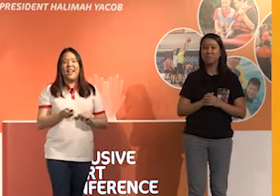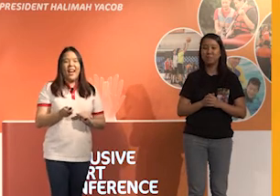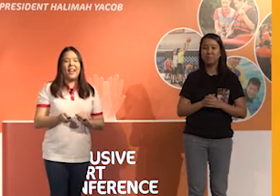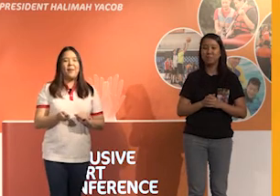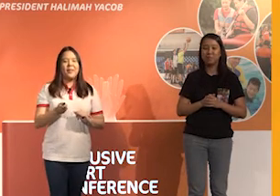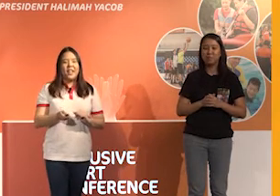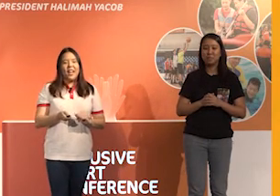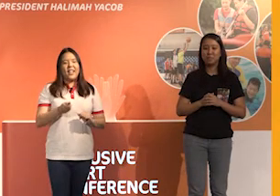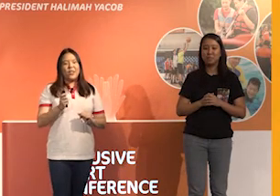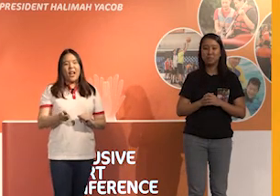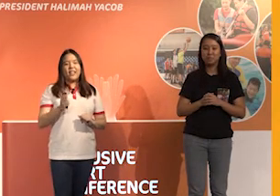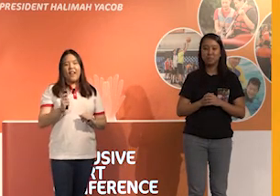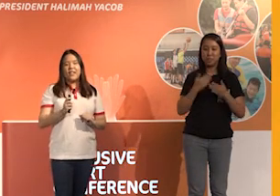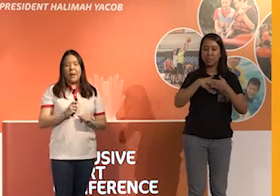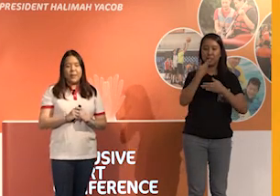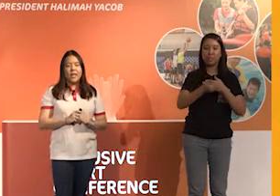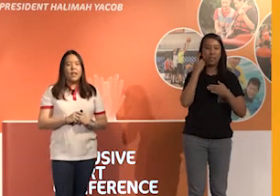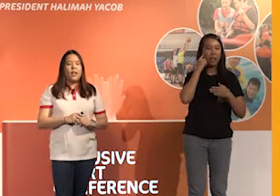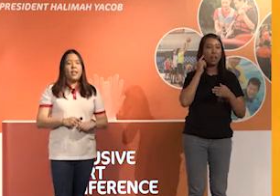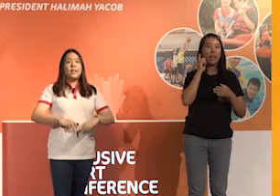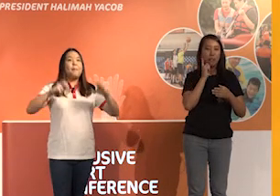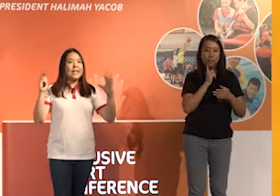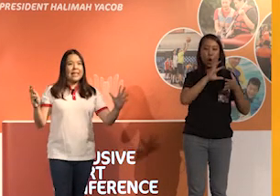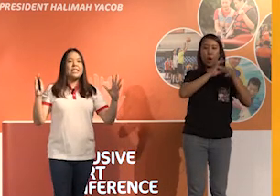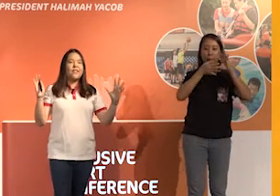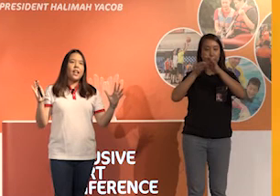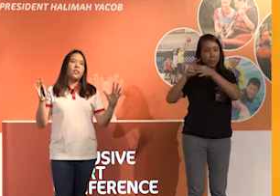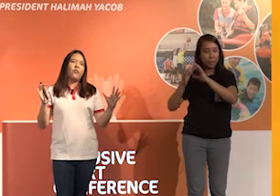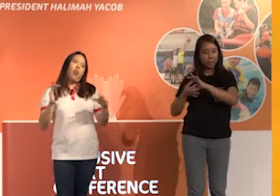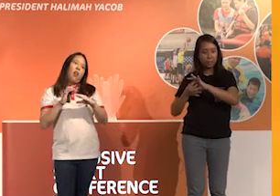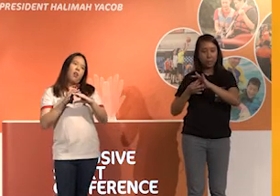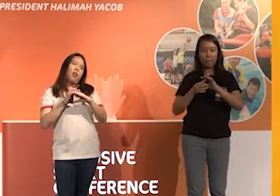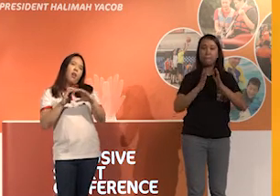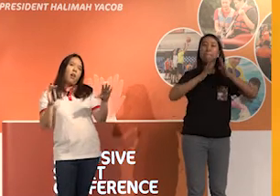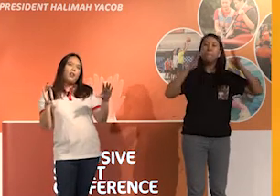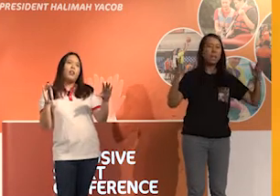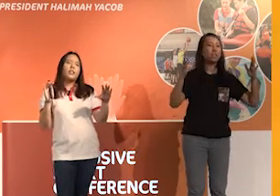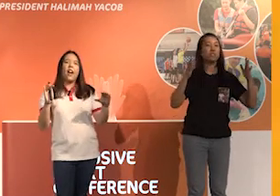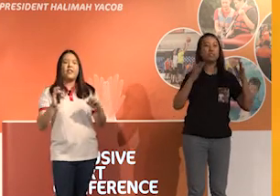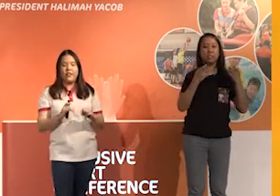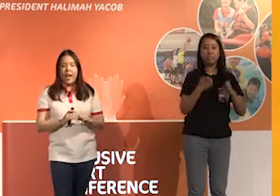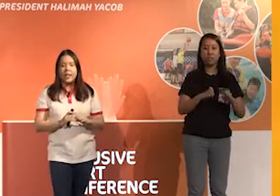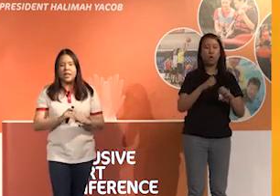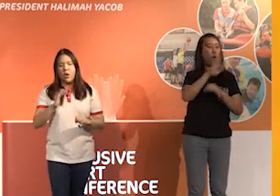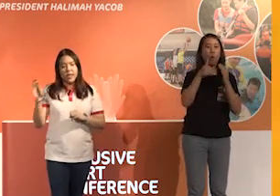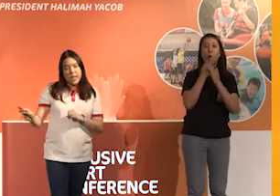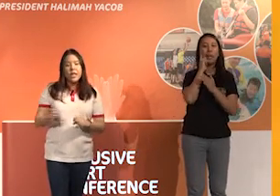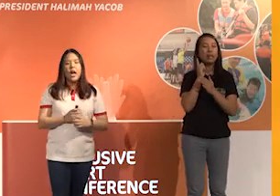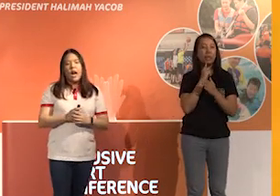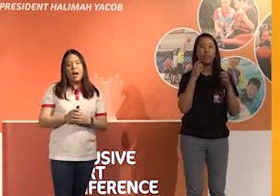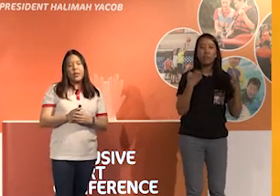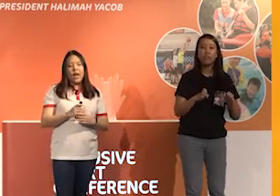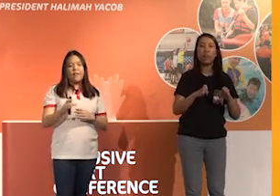TOUAN. Yeah. And this one, Deaf in Rapid, is the biggest event for all deaf events in